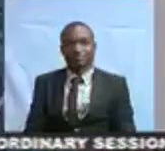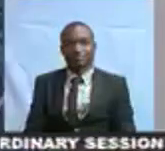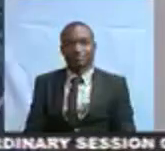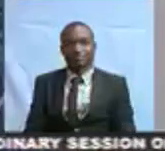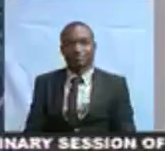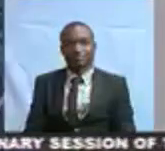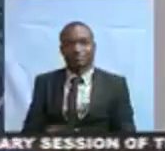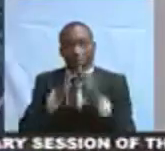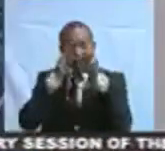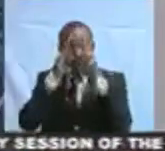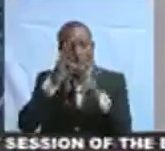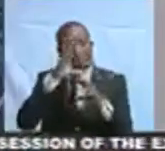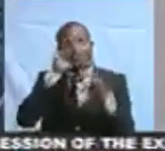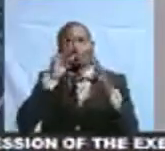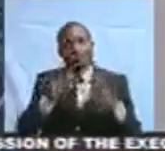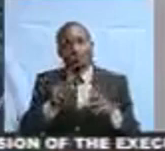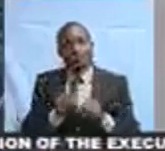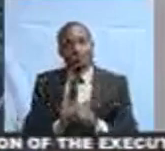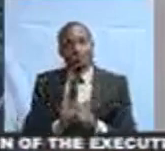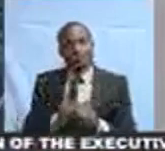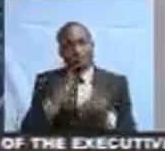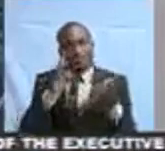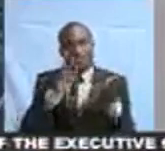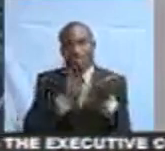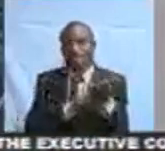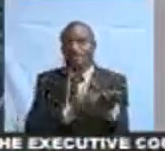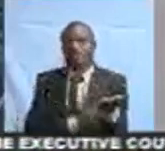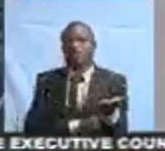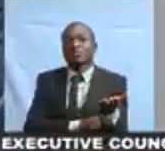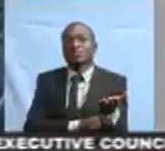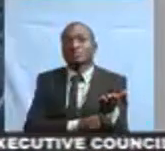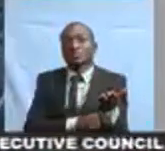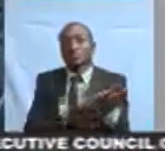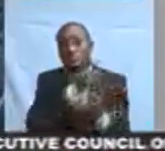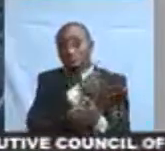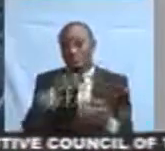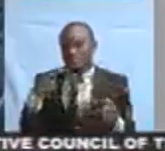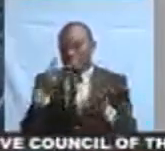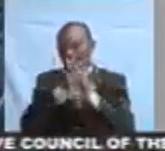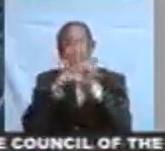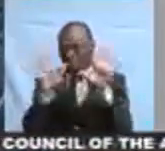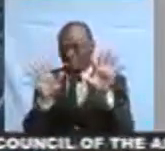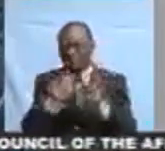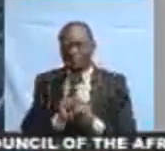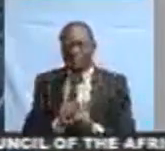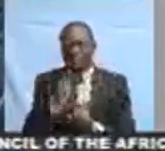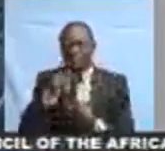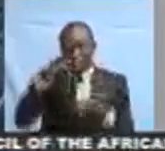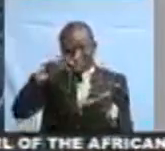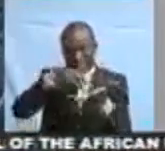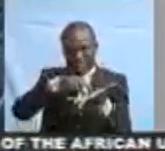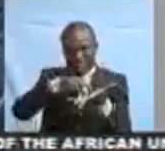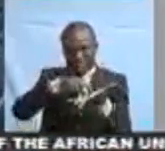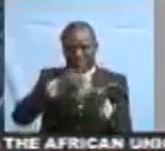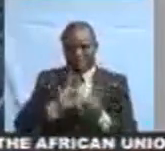Mr. Speaker. The rules of the House are very, very clear, and I'm standing